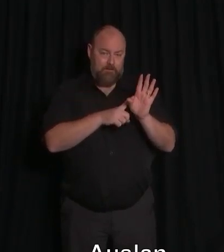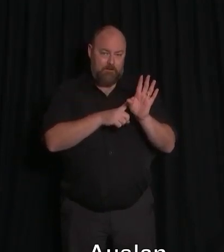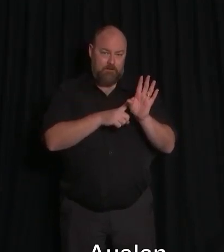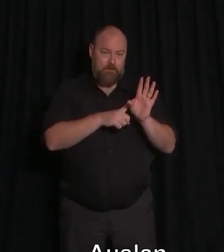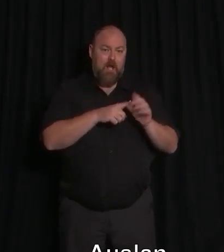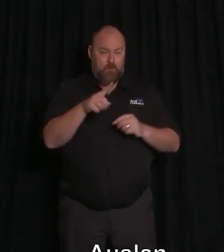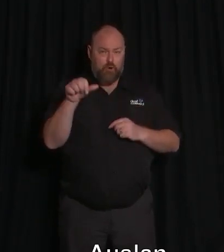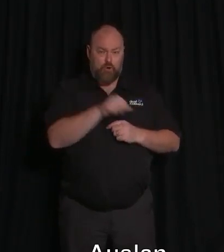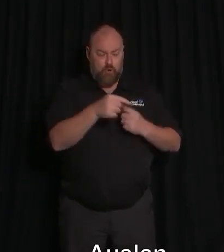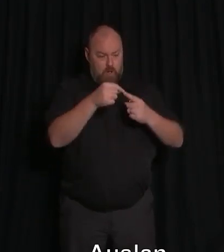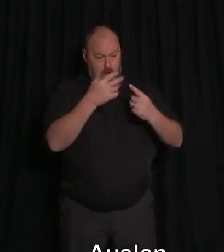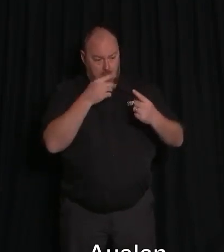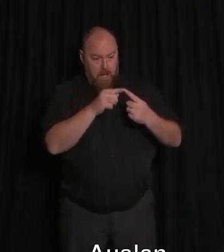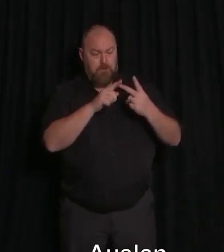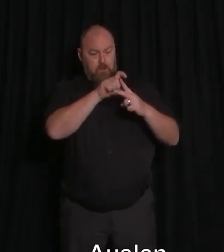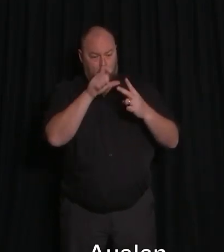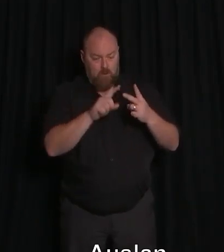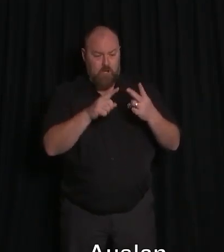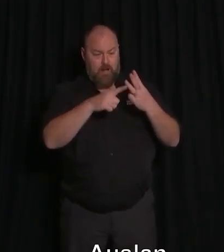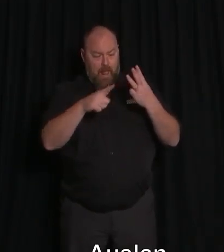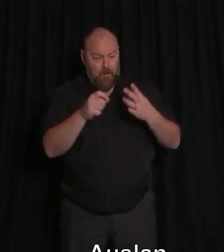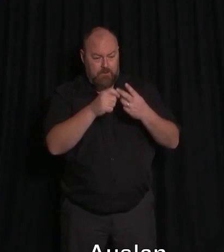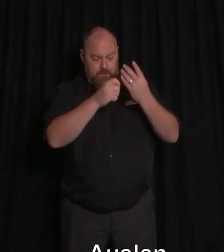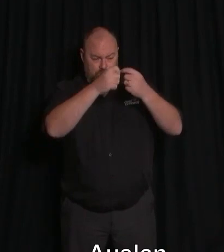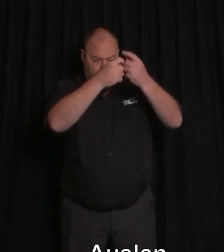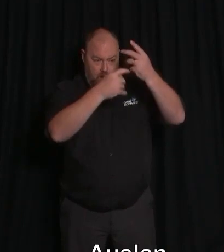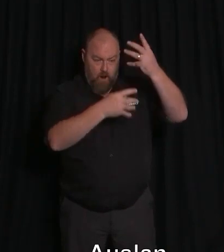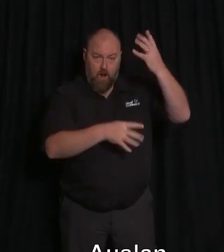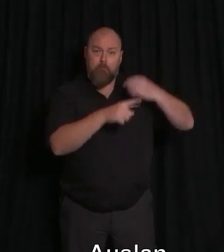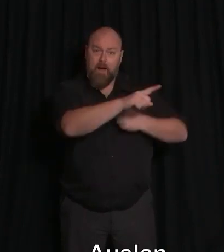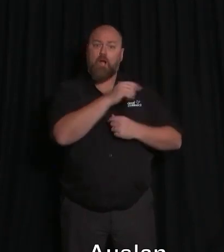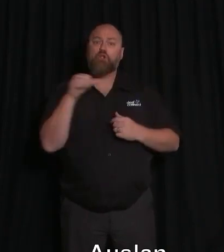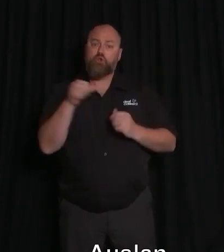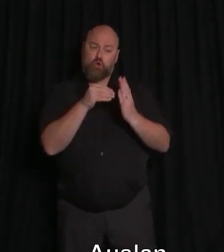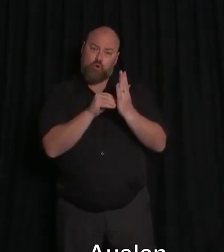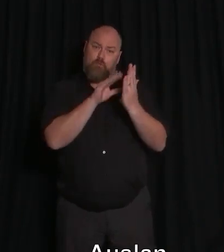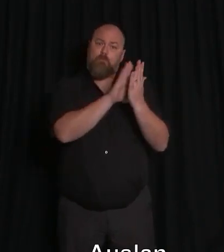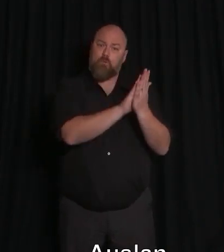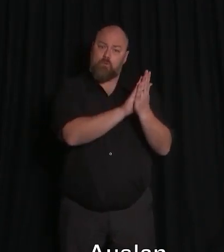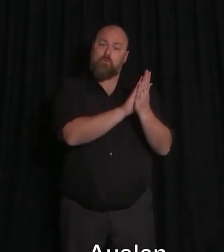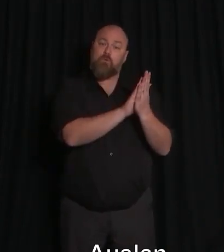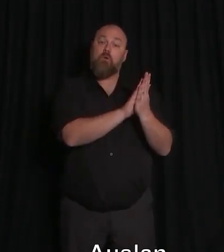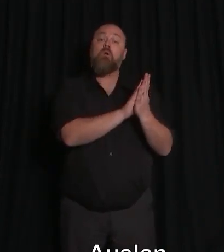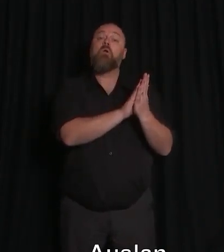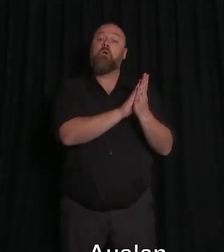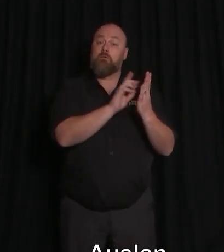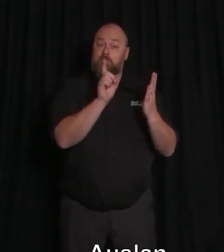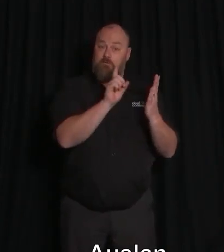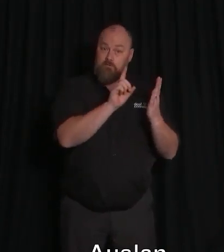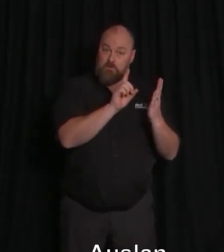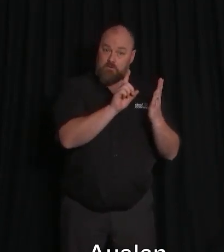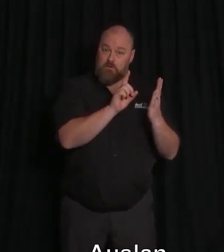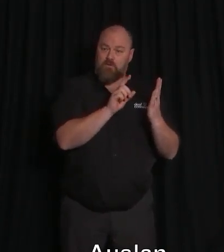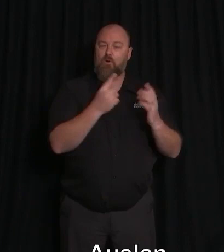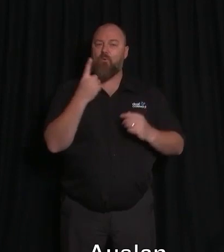culture, language. We should go further and include the condition that no one wants to talk